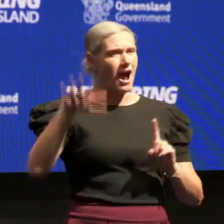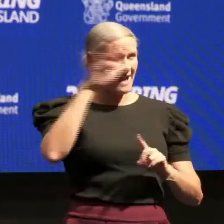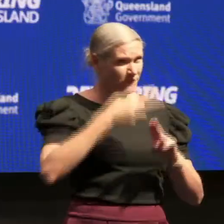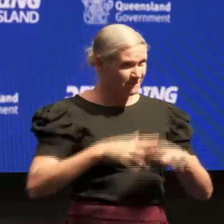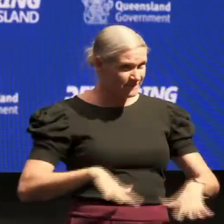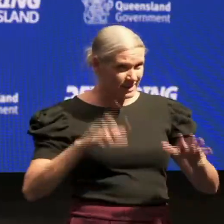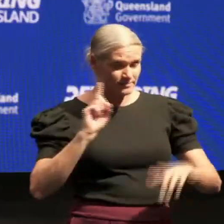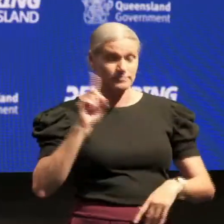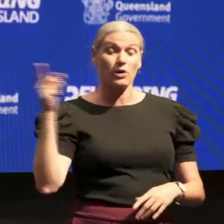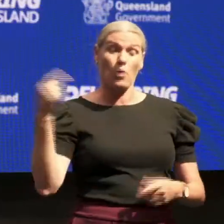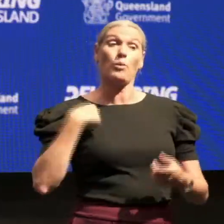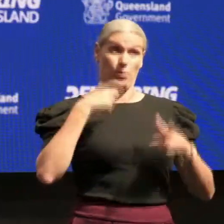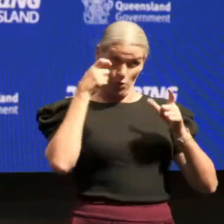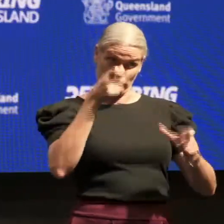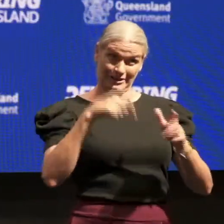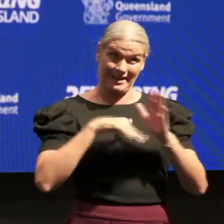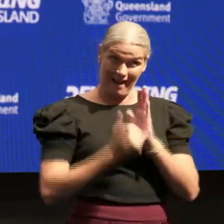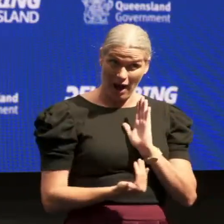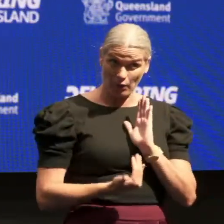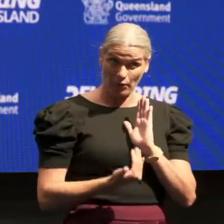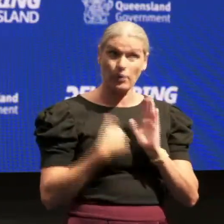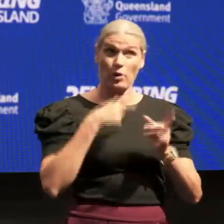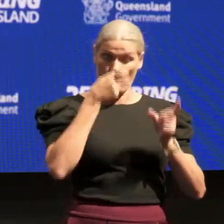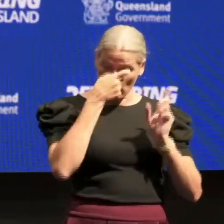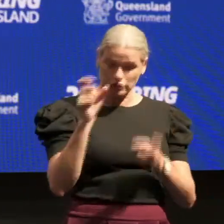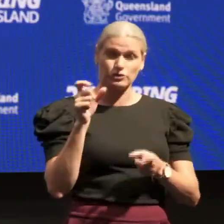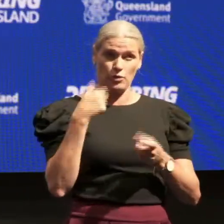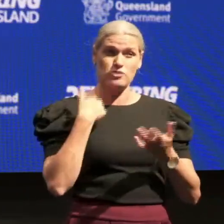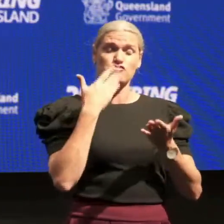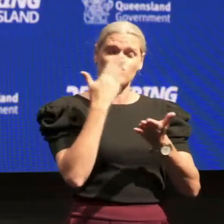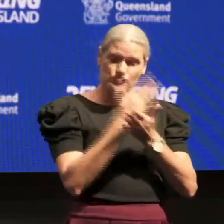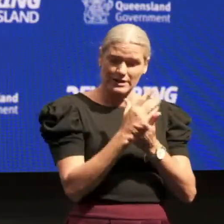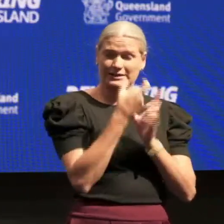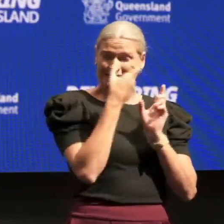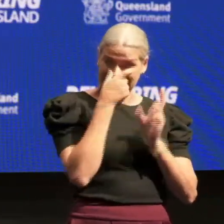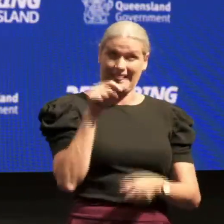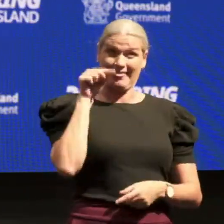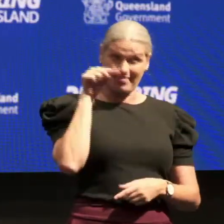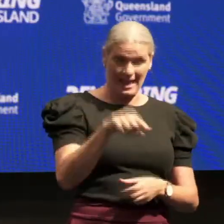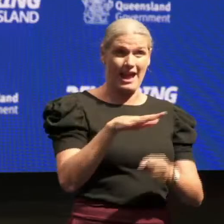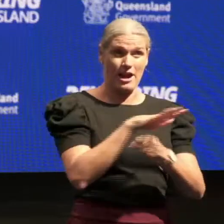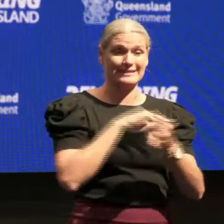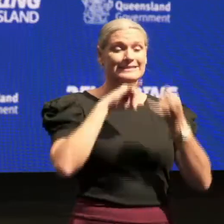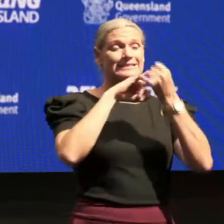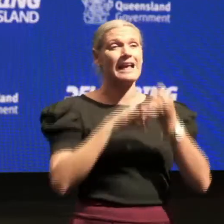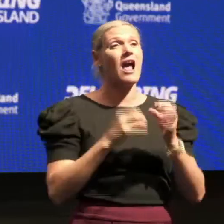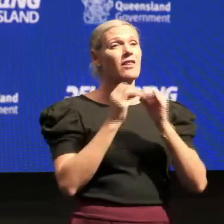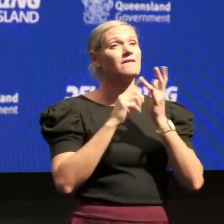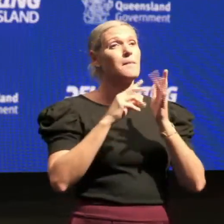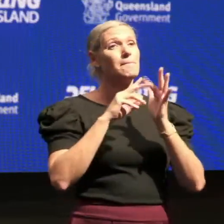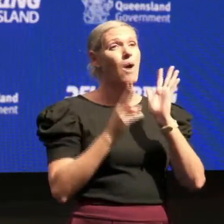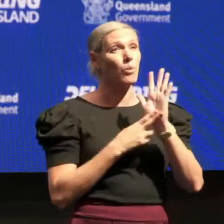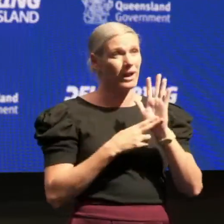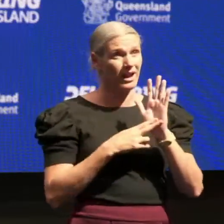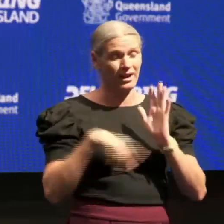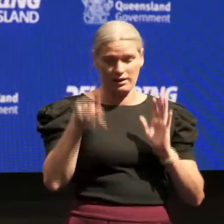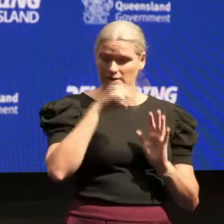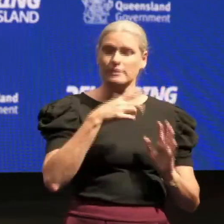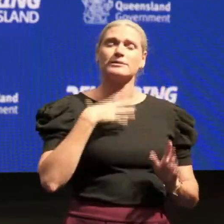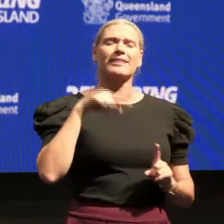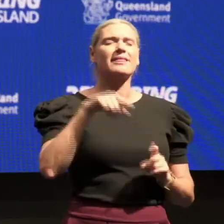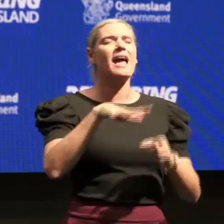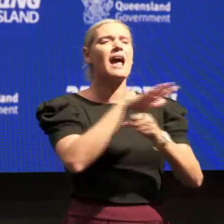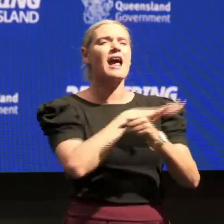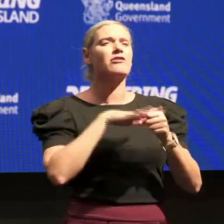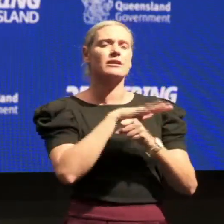Yeah, it's definitely where we're watching. We're definitely closely watching that area south of Bowen, because it's